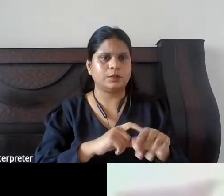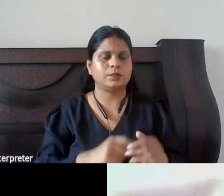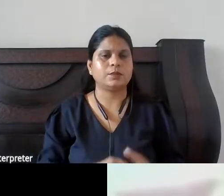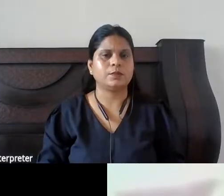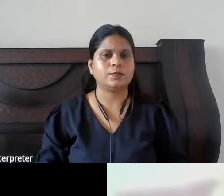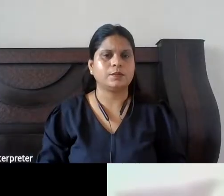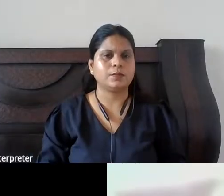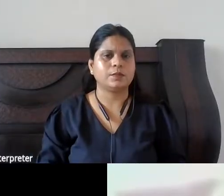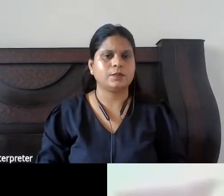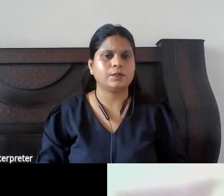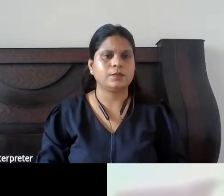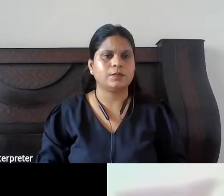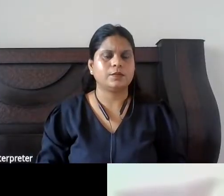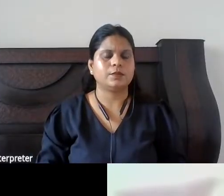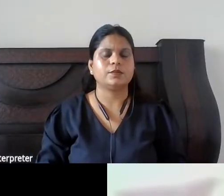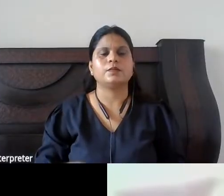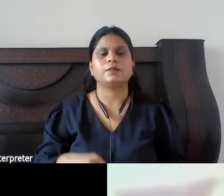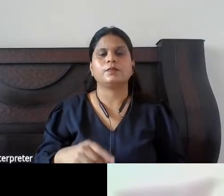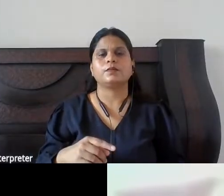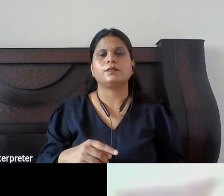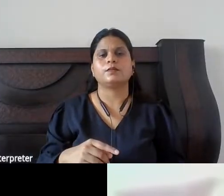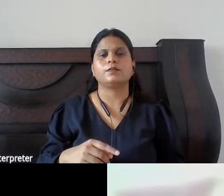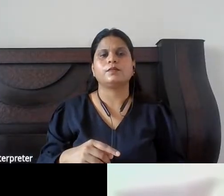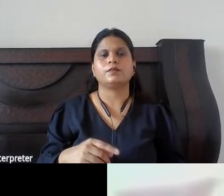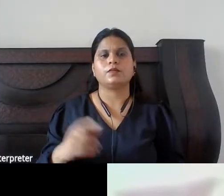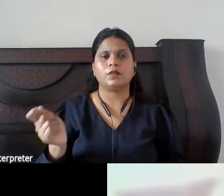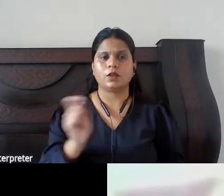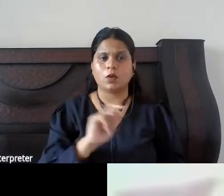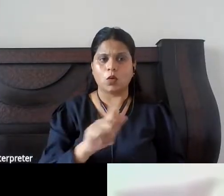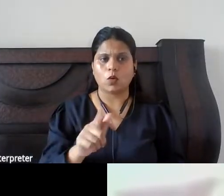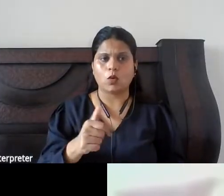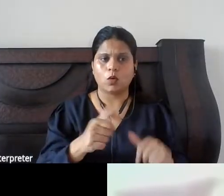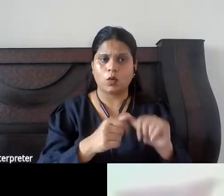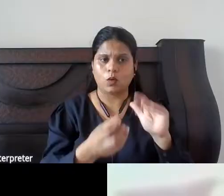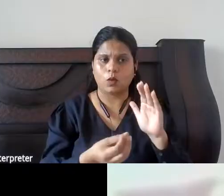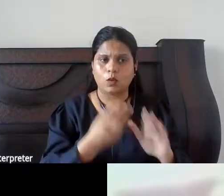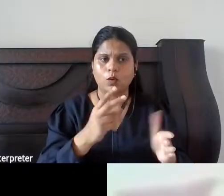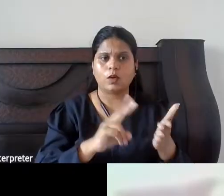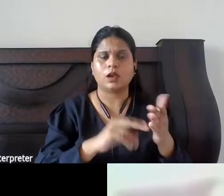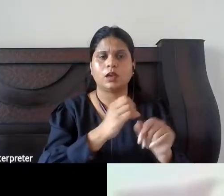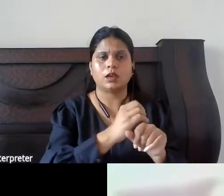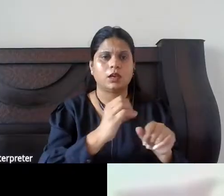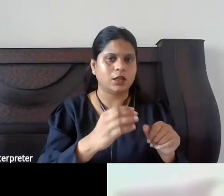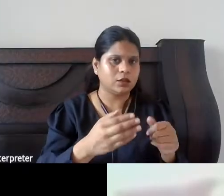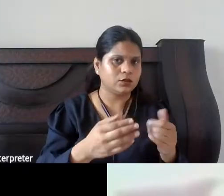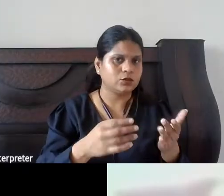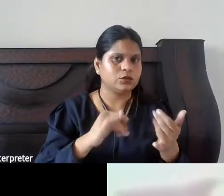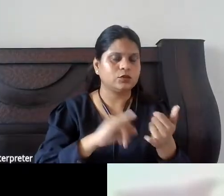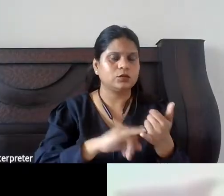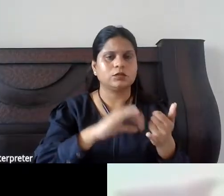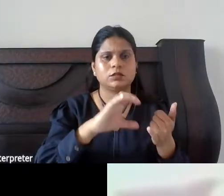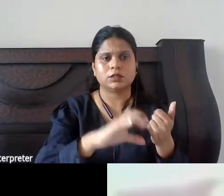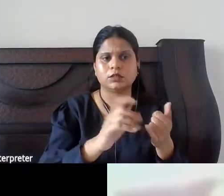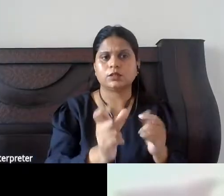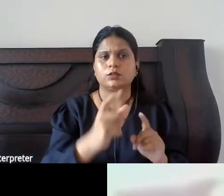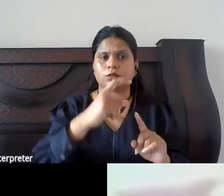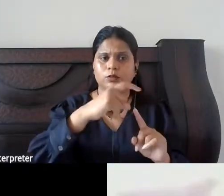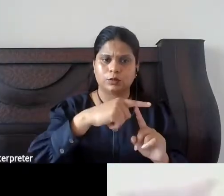get the real numbers, every organization have to put effort from the state, UT level